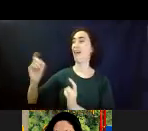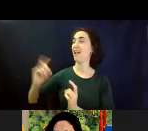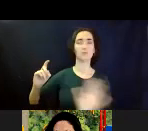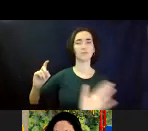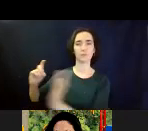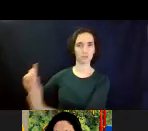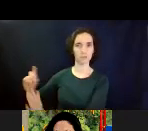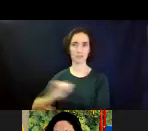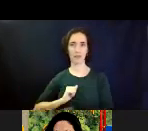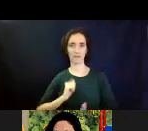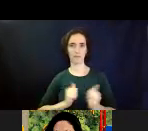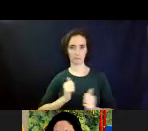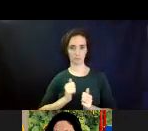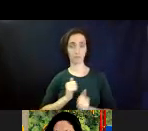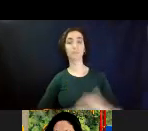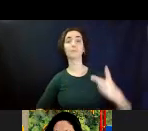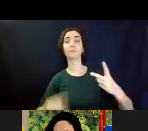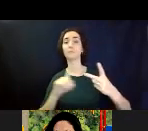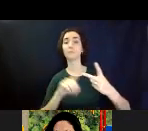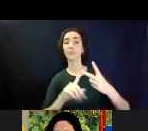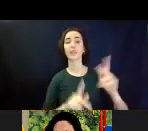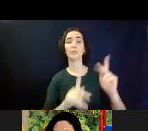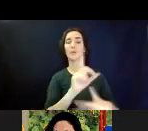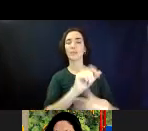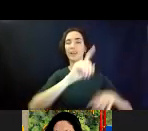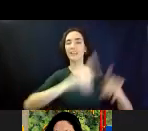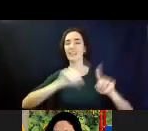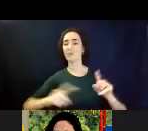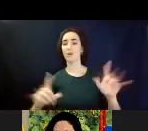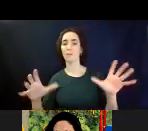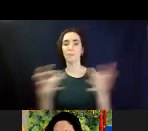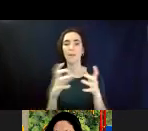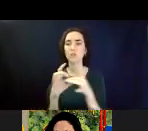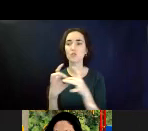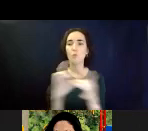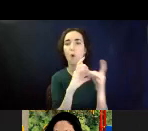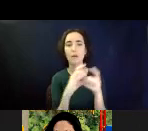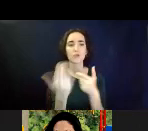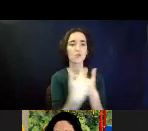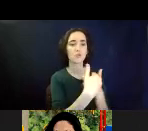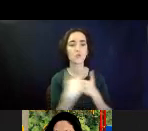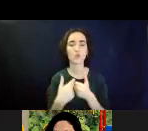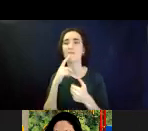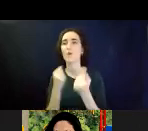Second, people with various types of disabilities began to join together in their advocacy efforts."